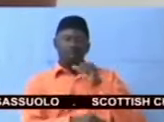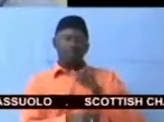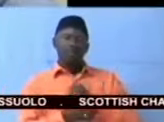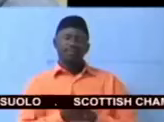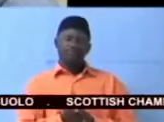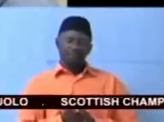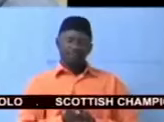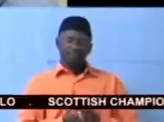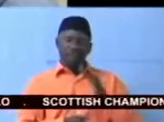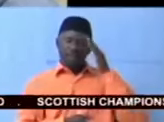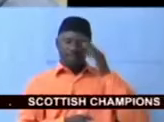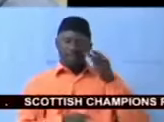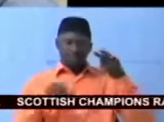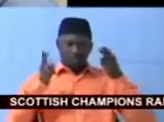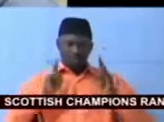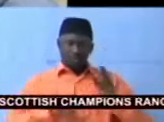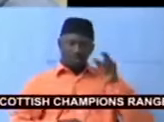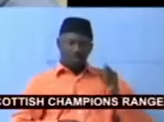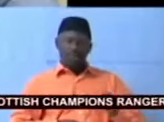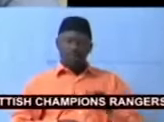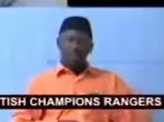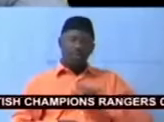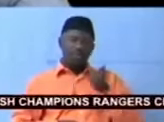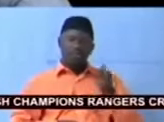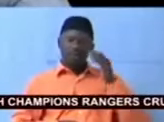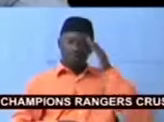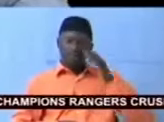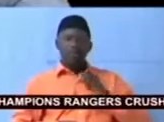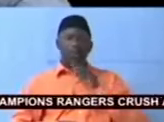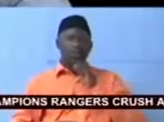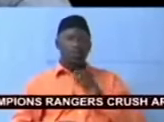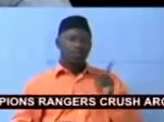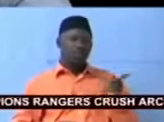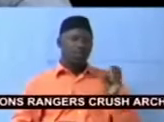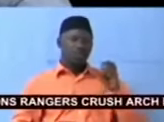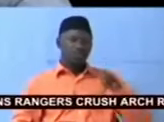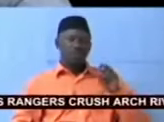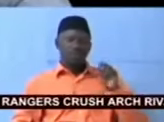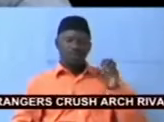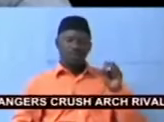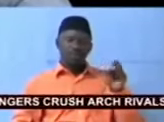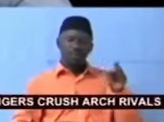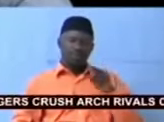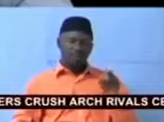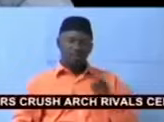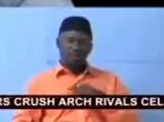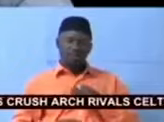We will resume at 3 o'clock sharp. Thank you. Meeting is adjourned.